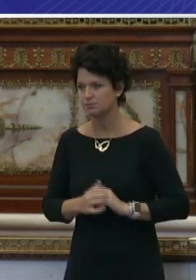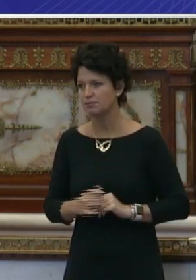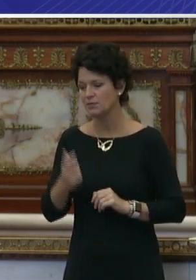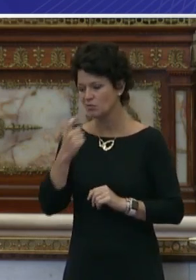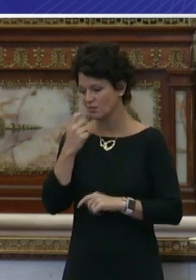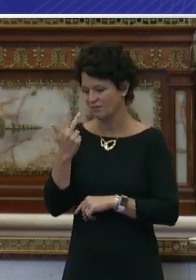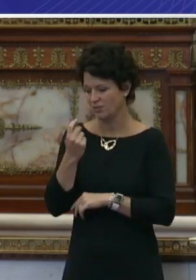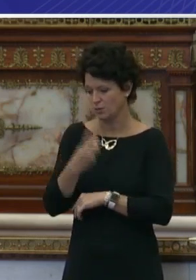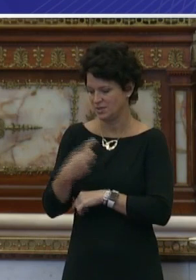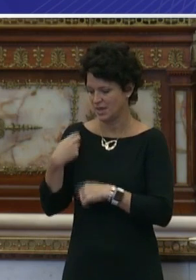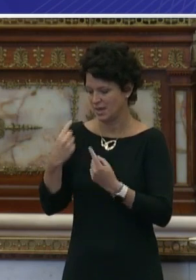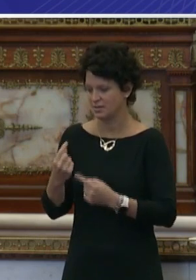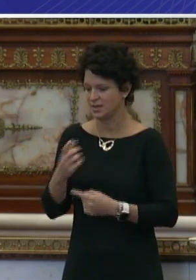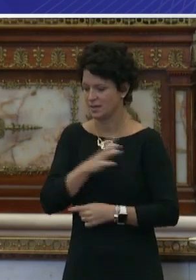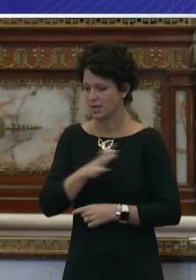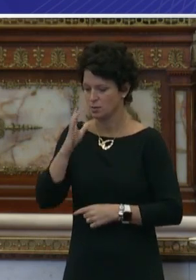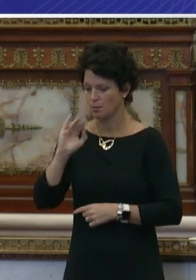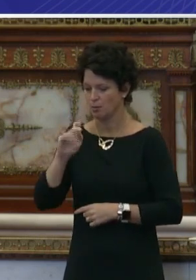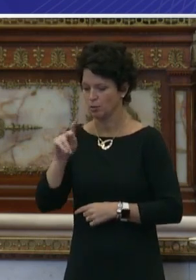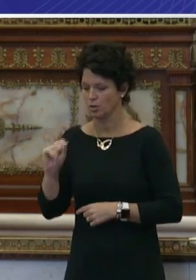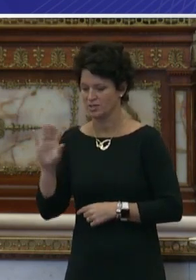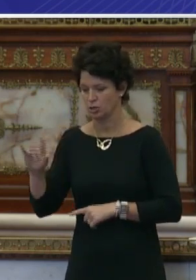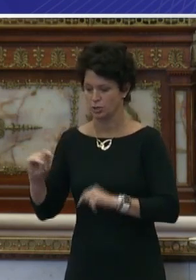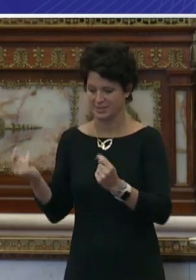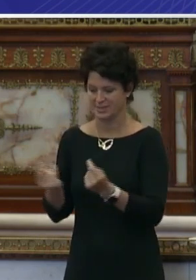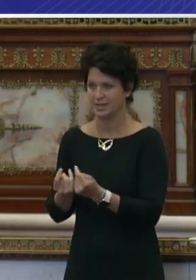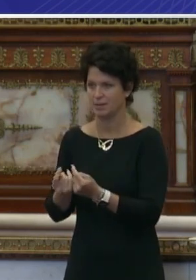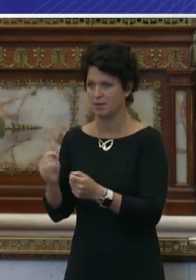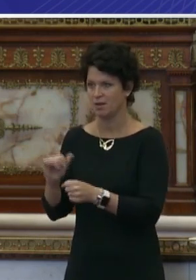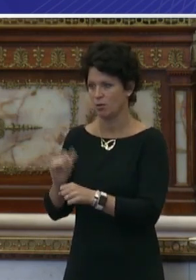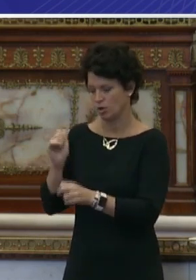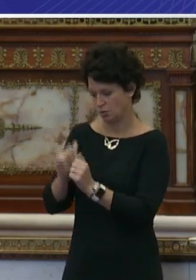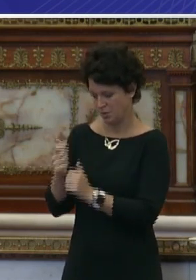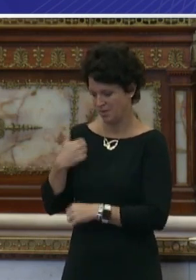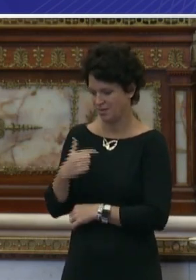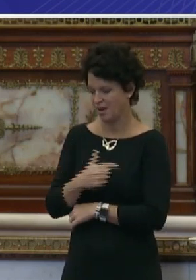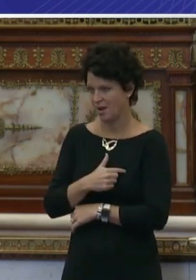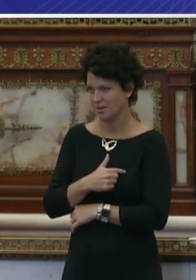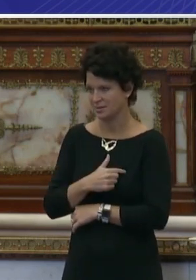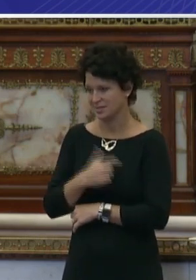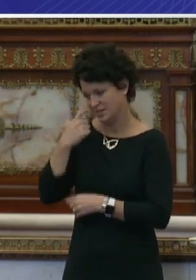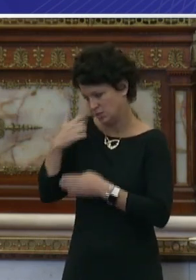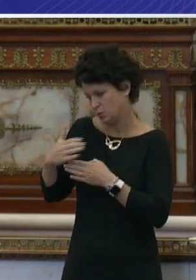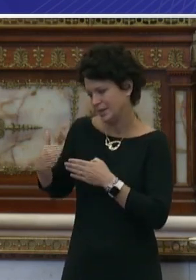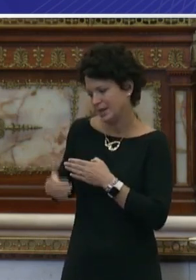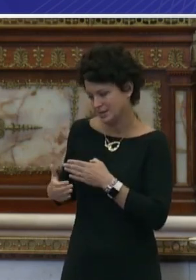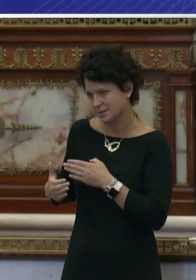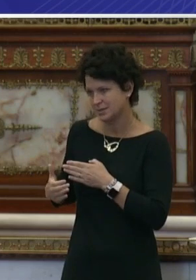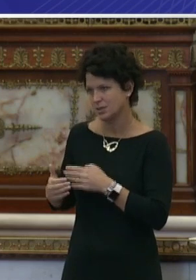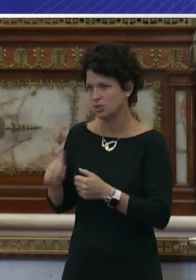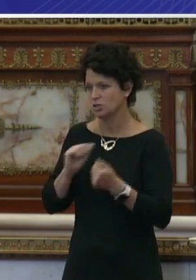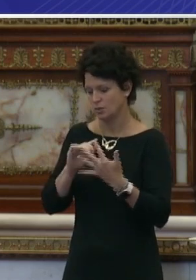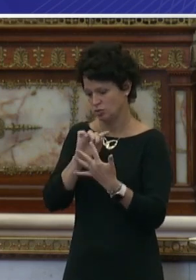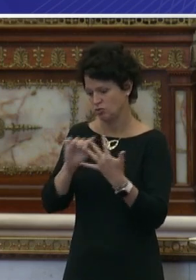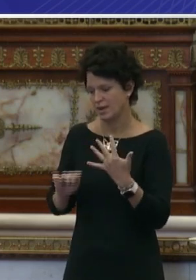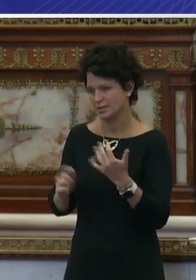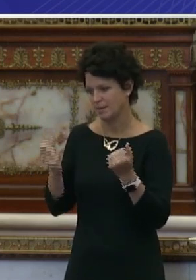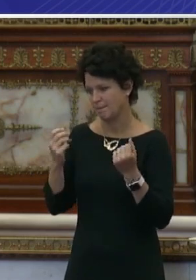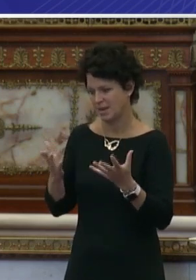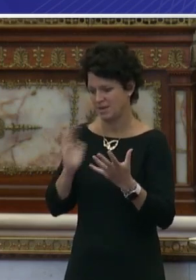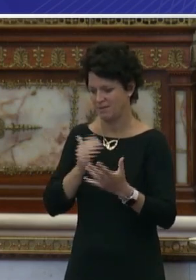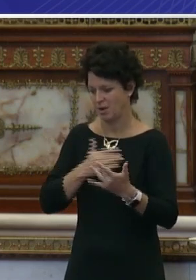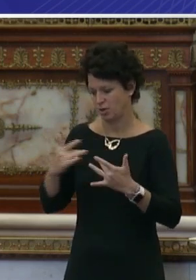few days, Councilwoman Brooks and her entire team have worked with us literally over the weekend to address many